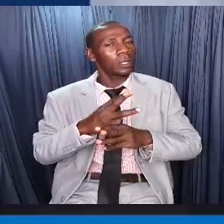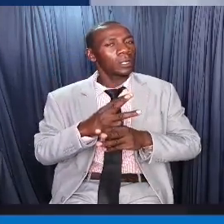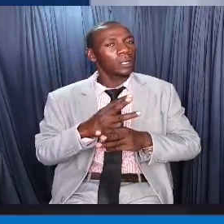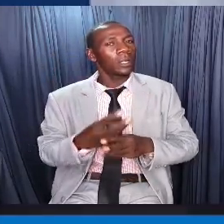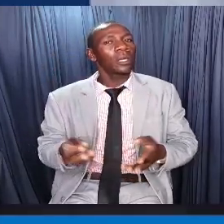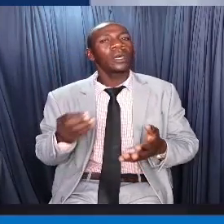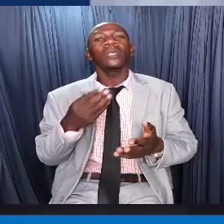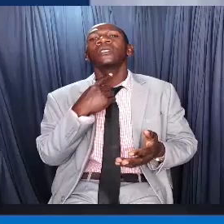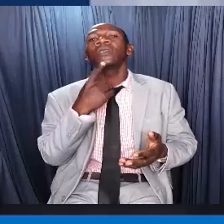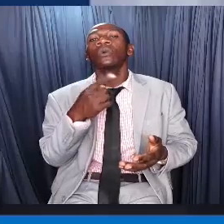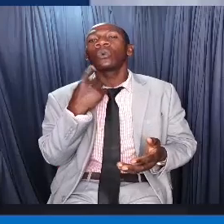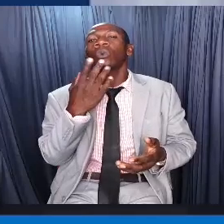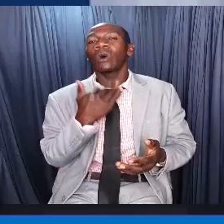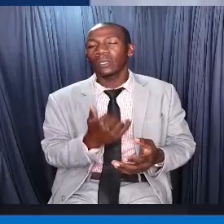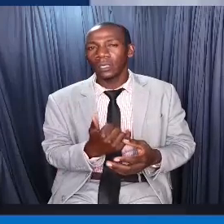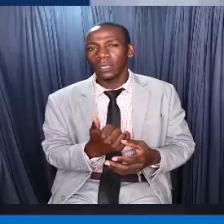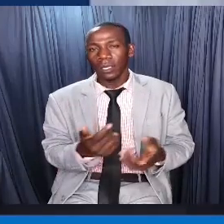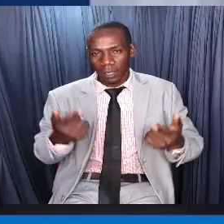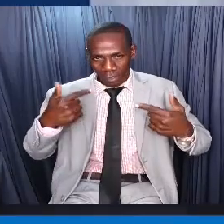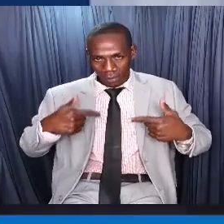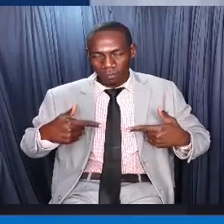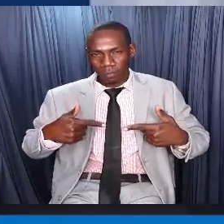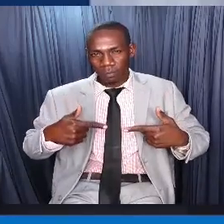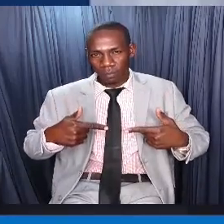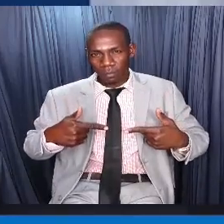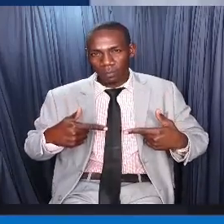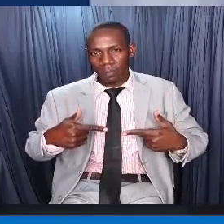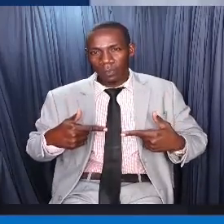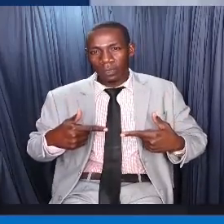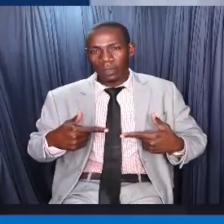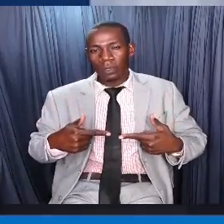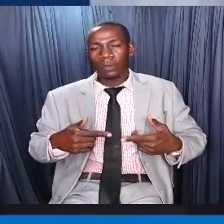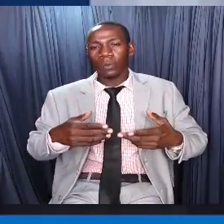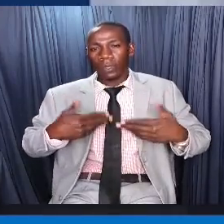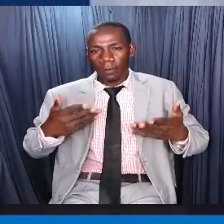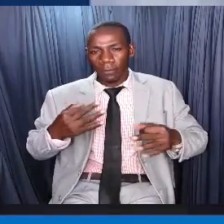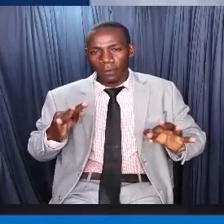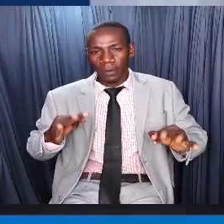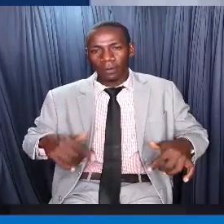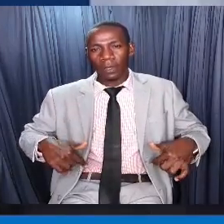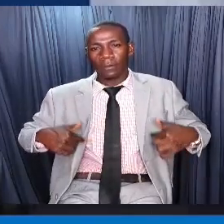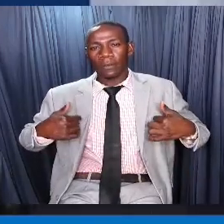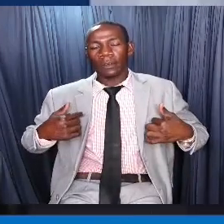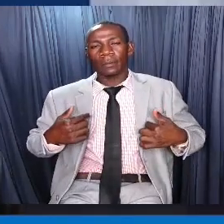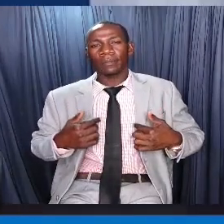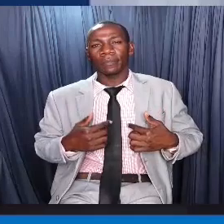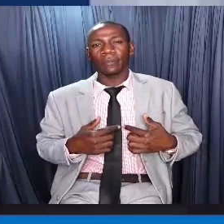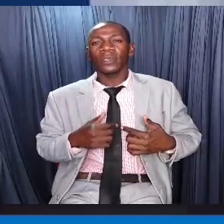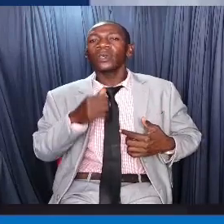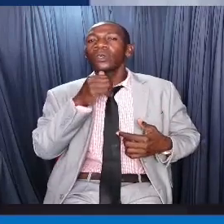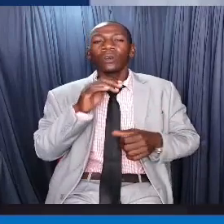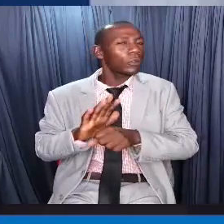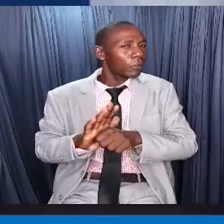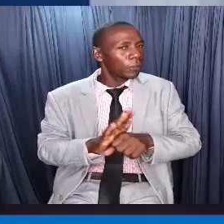Alafu anasema ni atakaye. Then he says to one who is. Aje. Let him come. Atoe maji ya uzima bure. And give the water of life